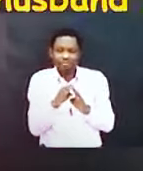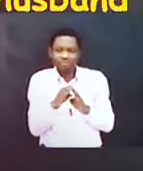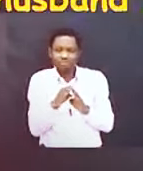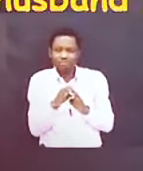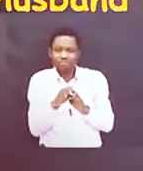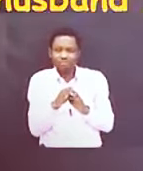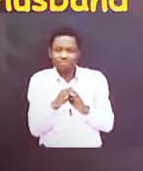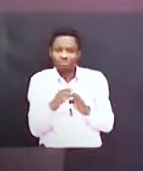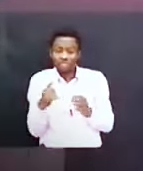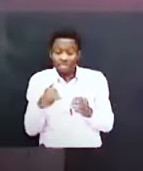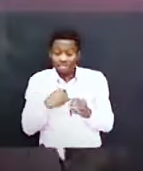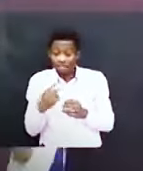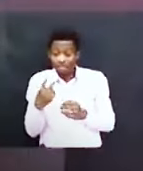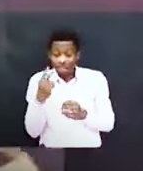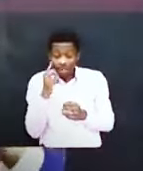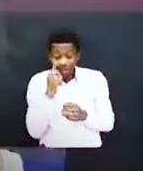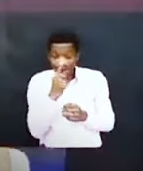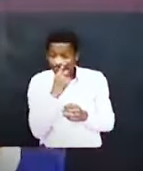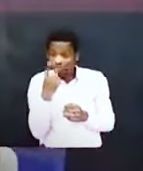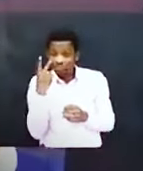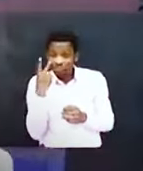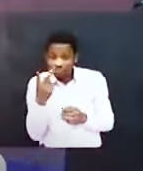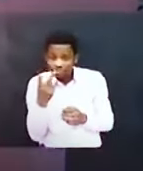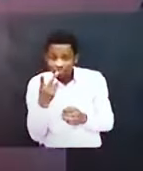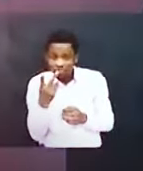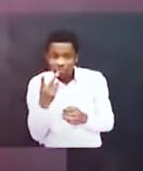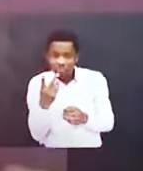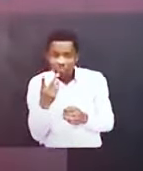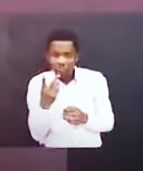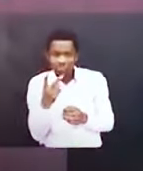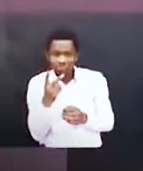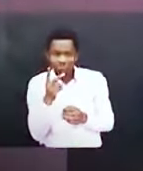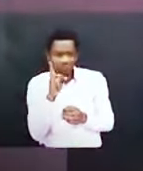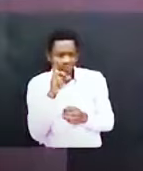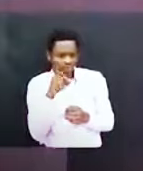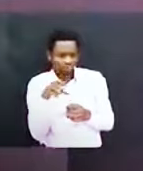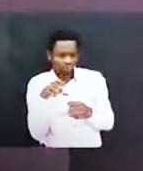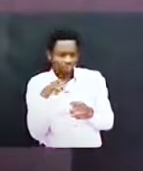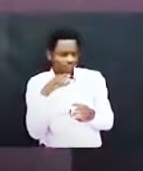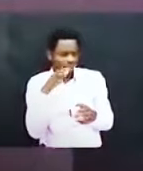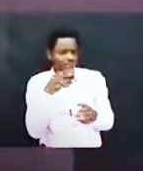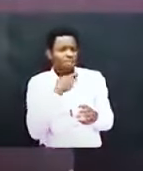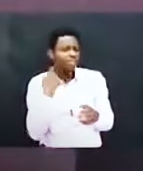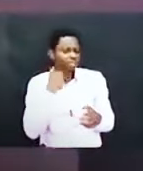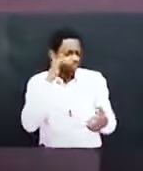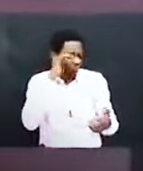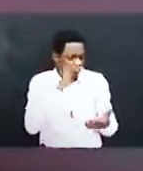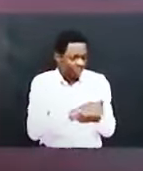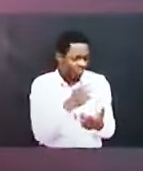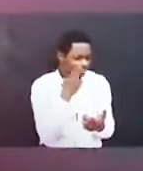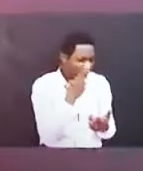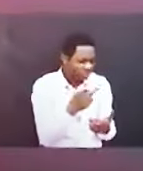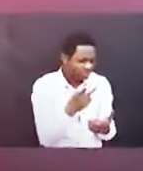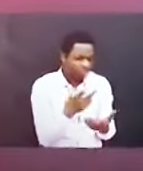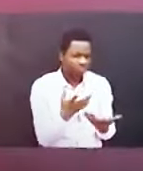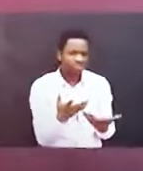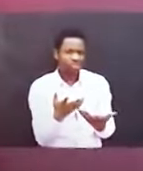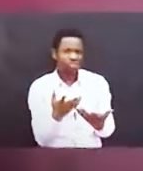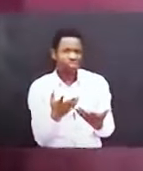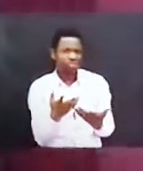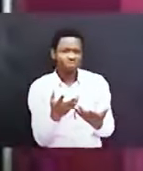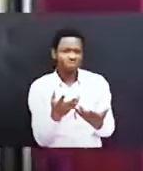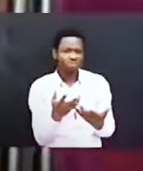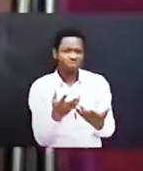eyes an action of a certain sophomore, and I was surprised. She saw this elder,